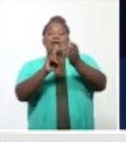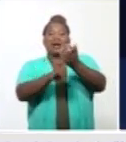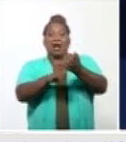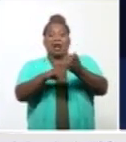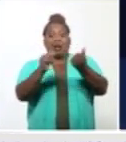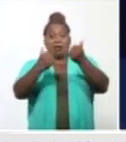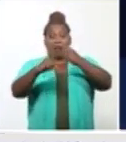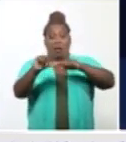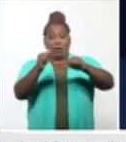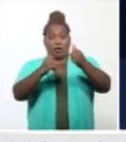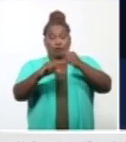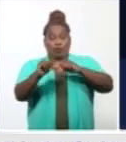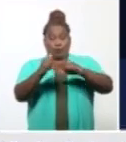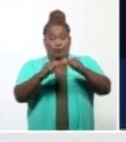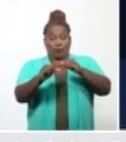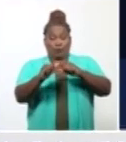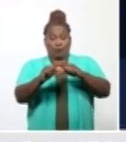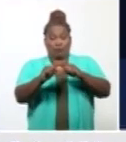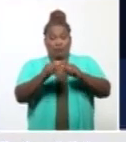molecular del IPK procesaron